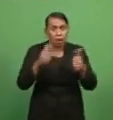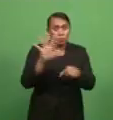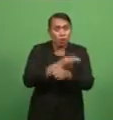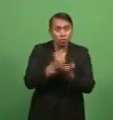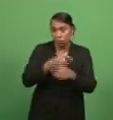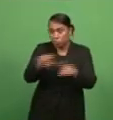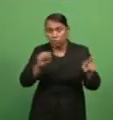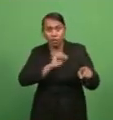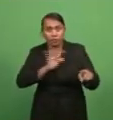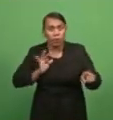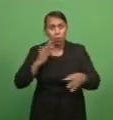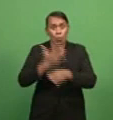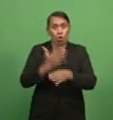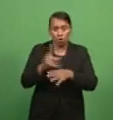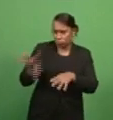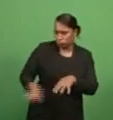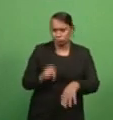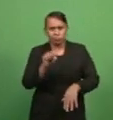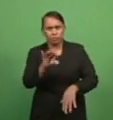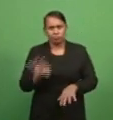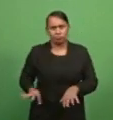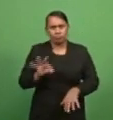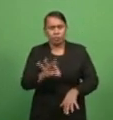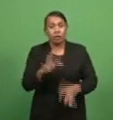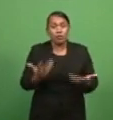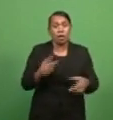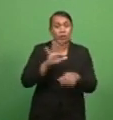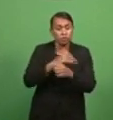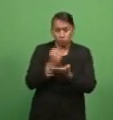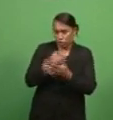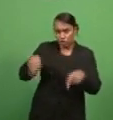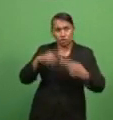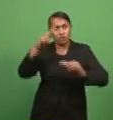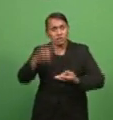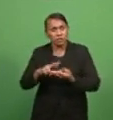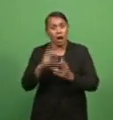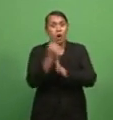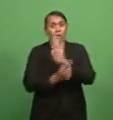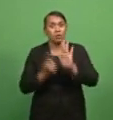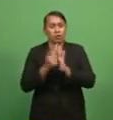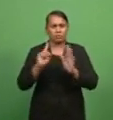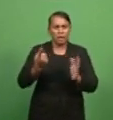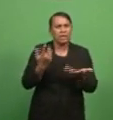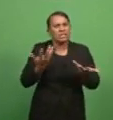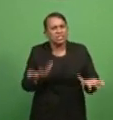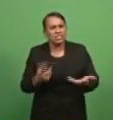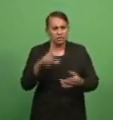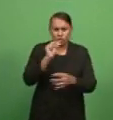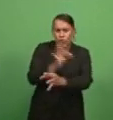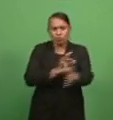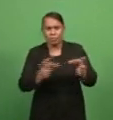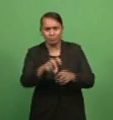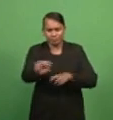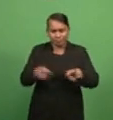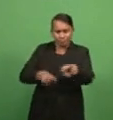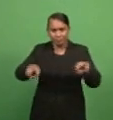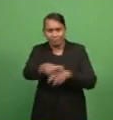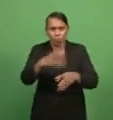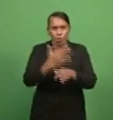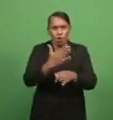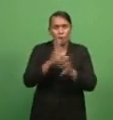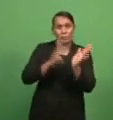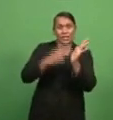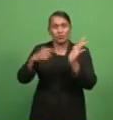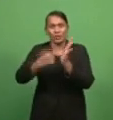home. What they've done, they've reduced hours, but they've split their workers. So some say may come on Monday, Tuesday, Wednesday, others come on Thursday,